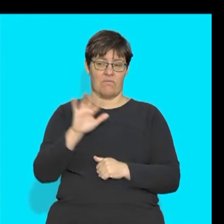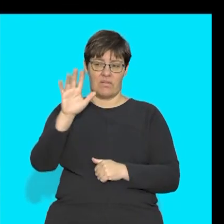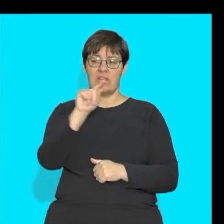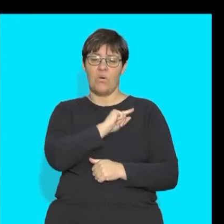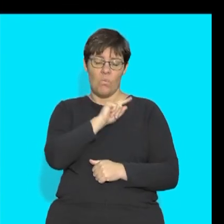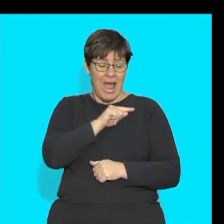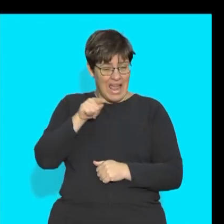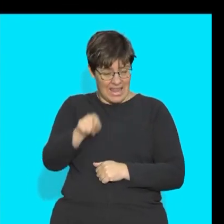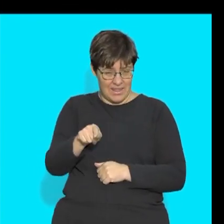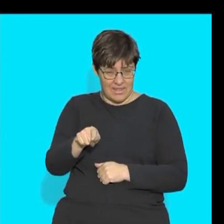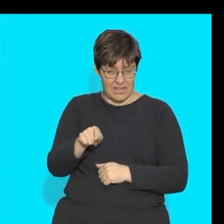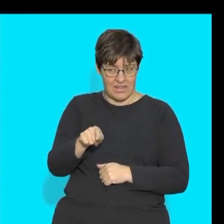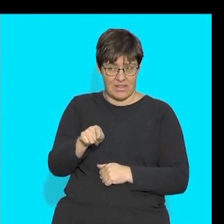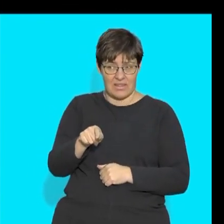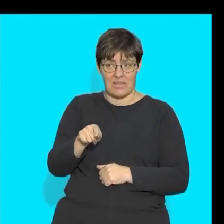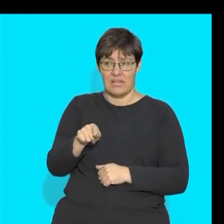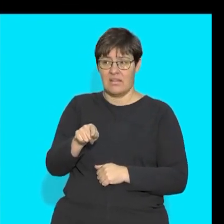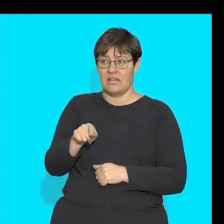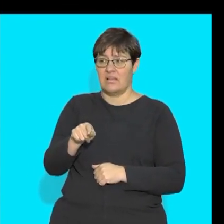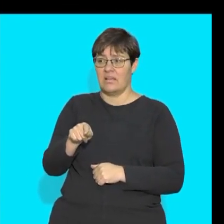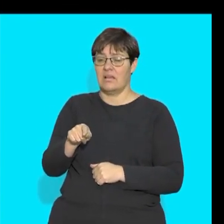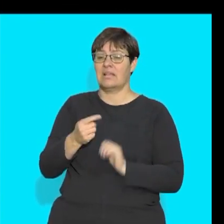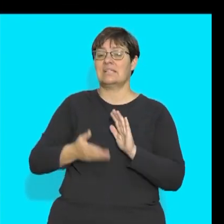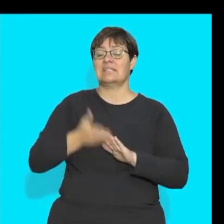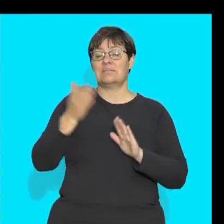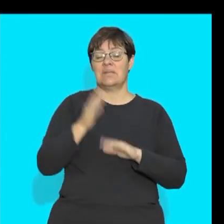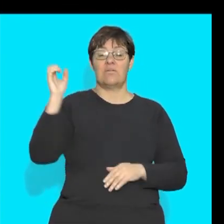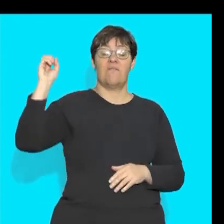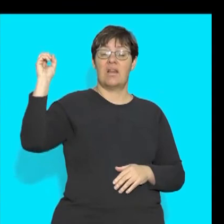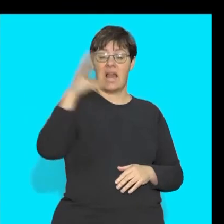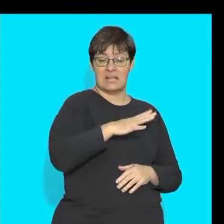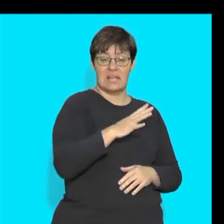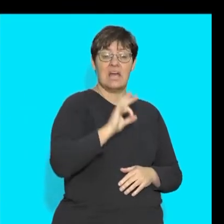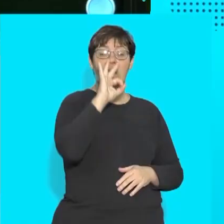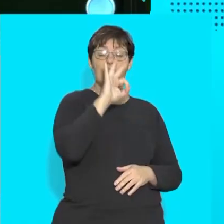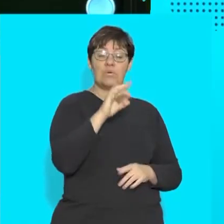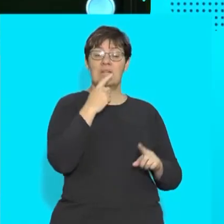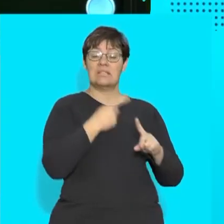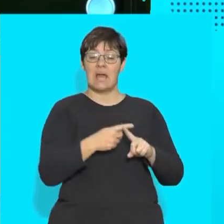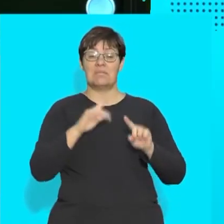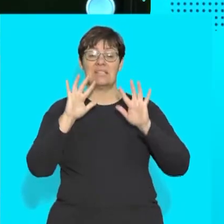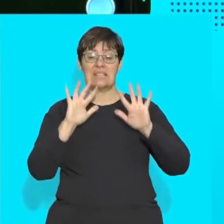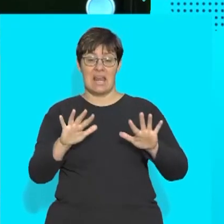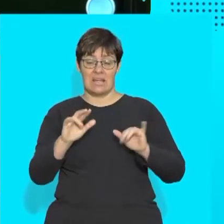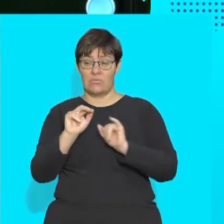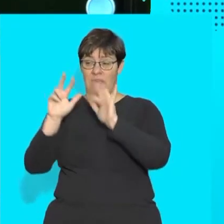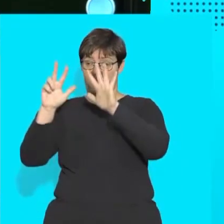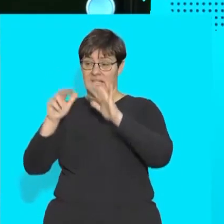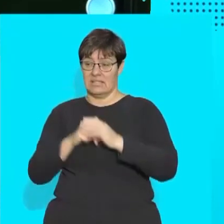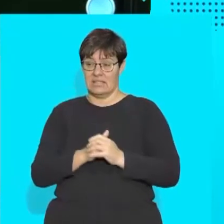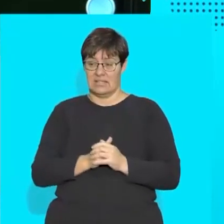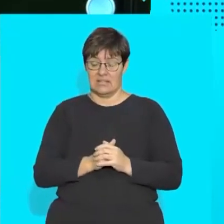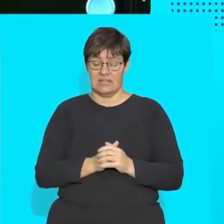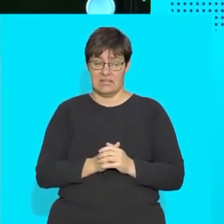There's a reason why I wanted it in scientific notation, because the speed of light is 3 times 10 to the